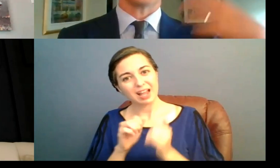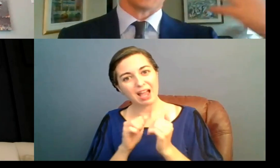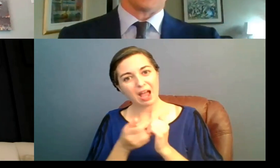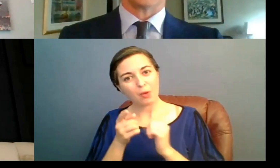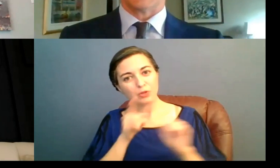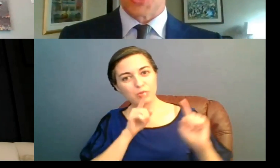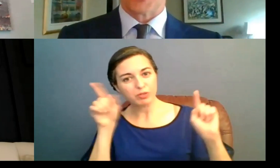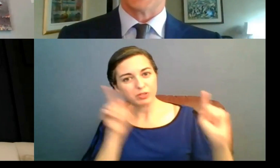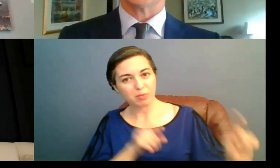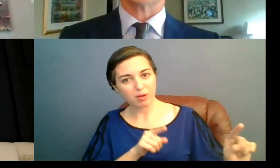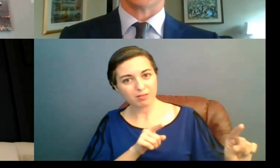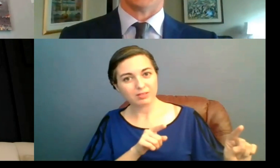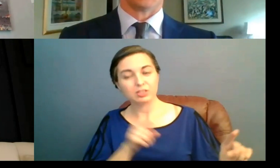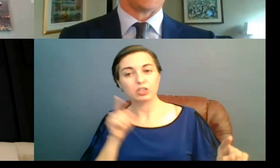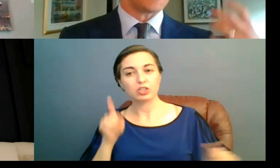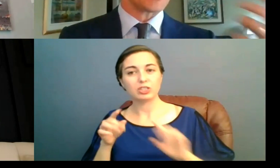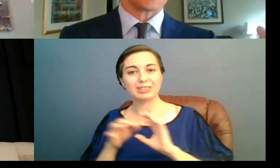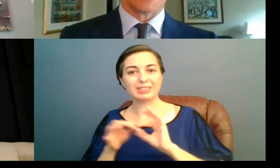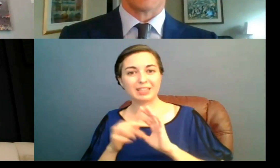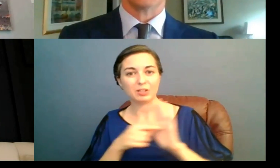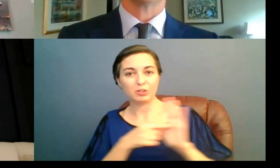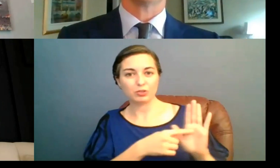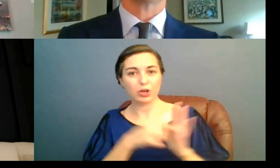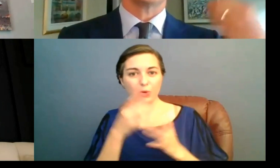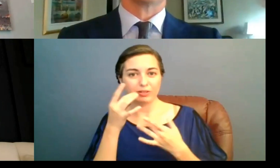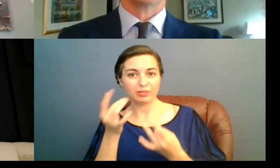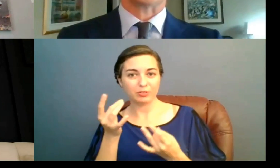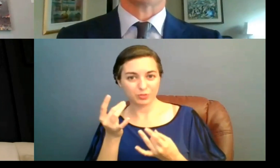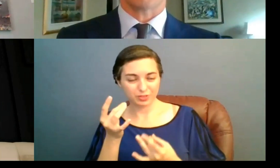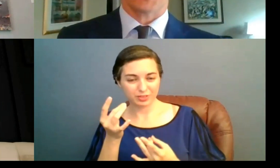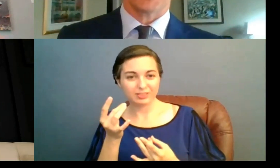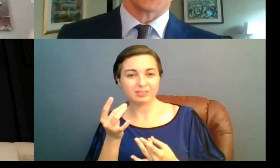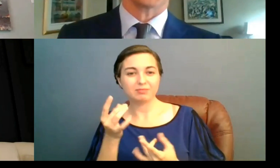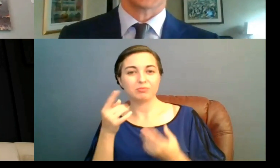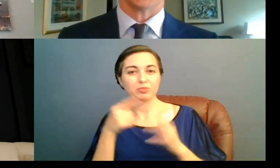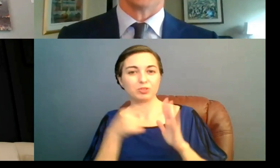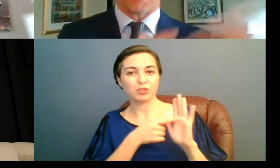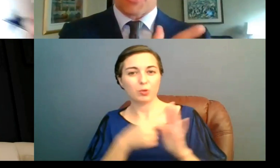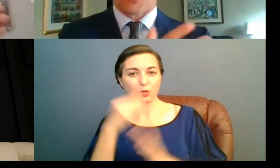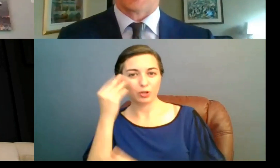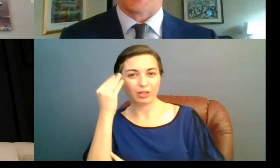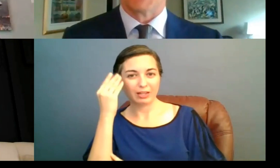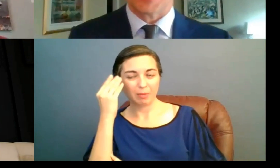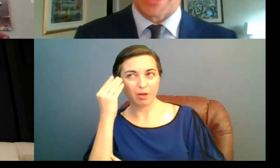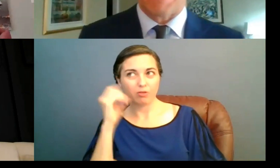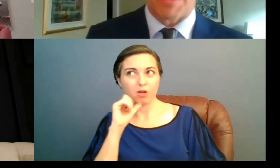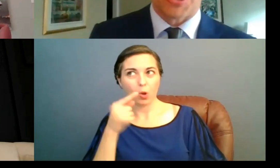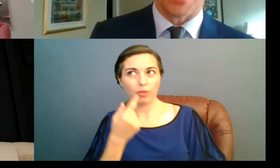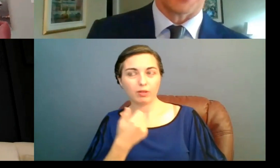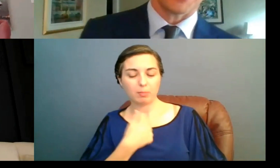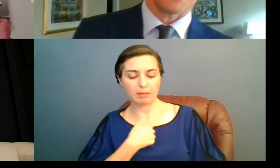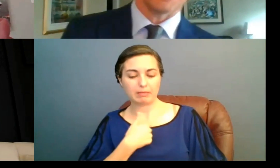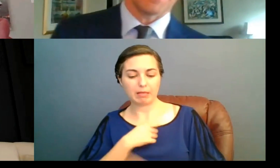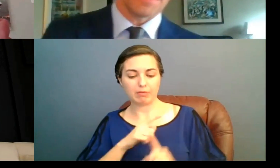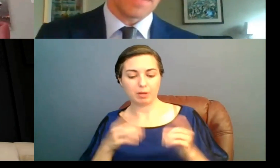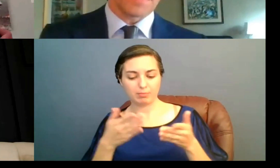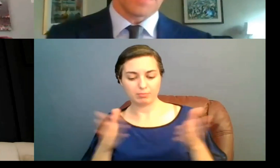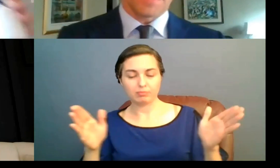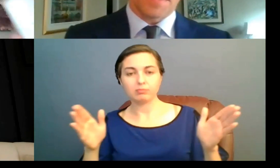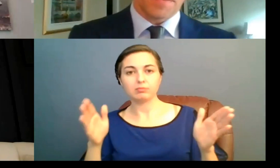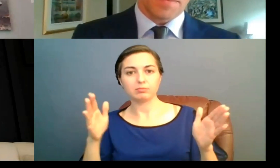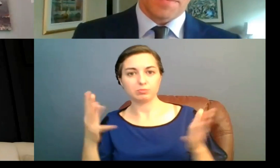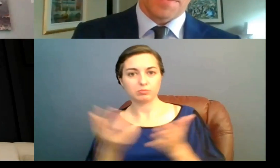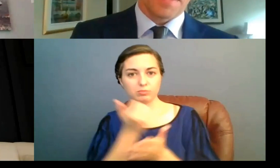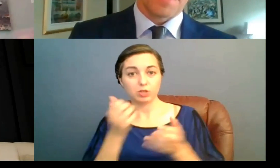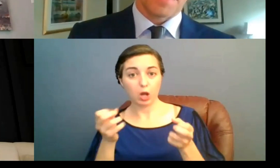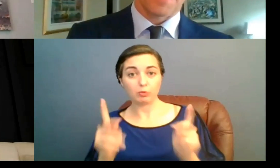said about, showing interest and just showing that you're thinking about more than just yourself when you're going after these kind of opportunities? Yeah,